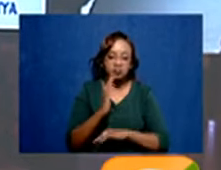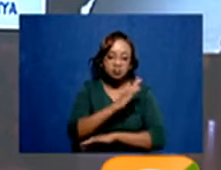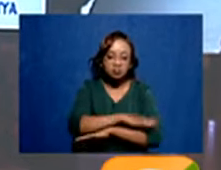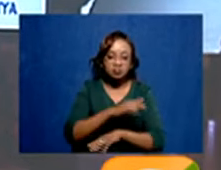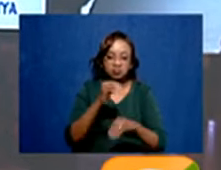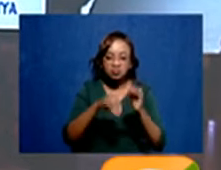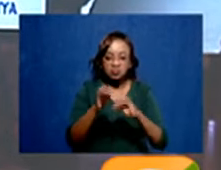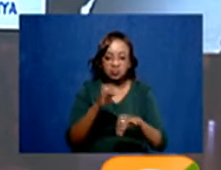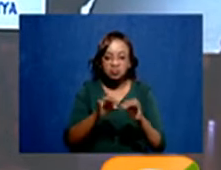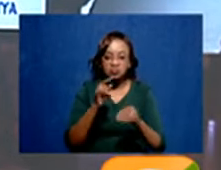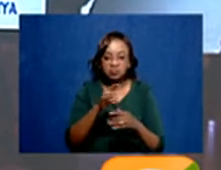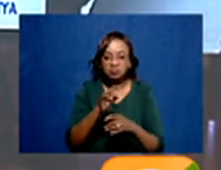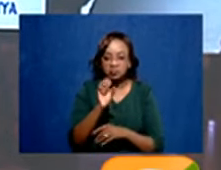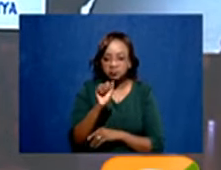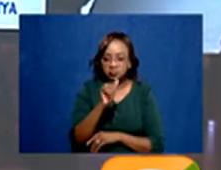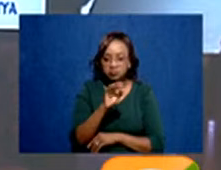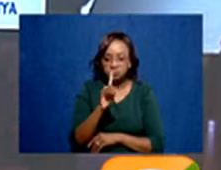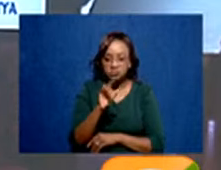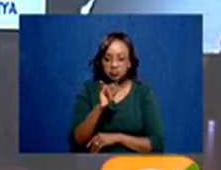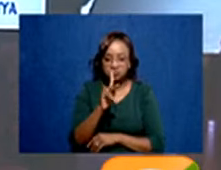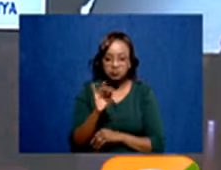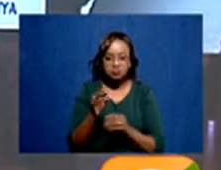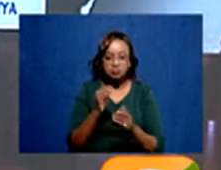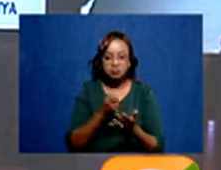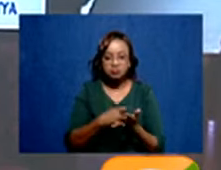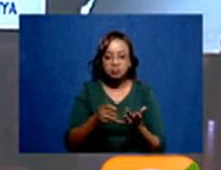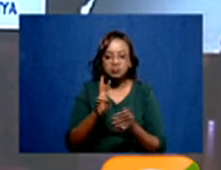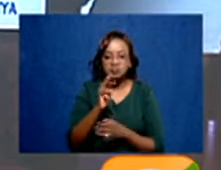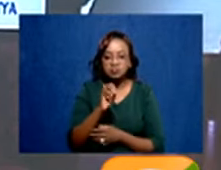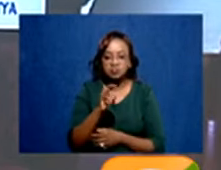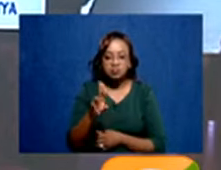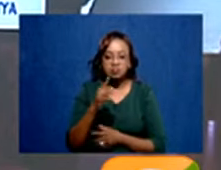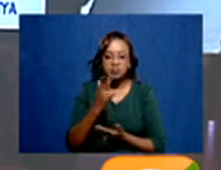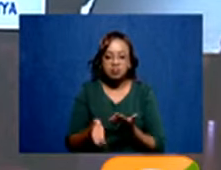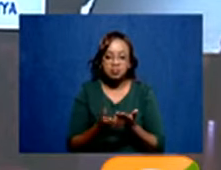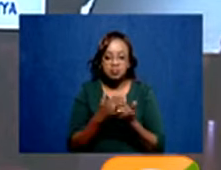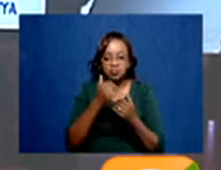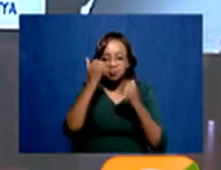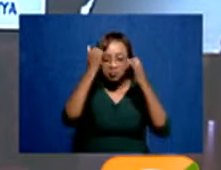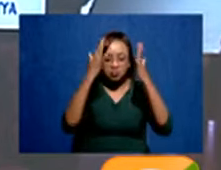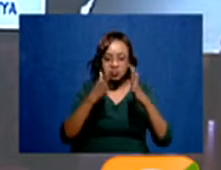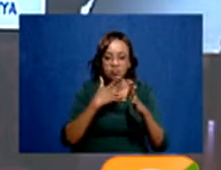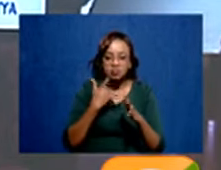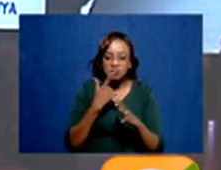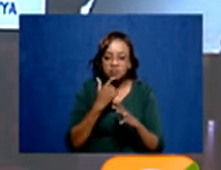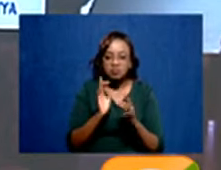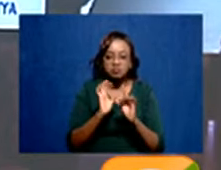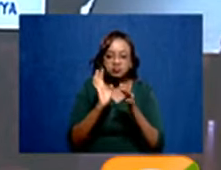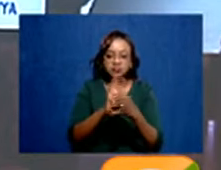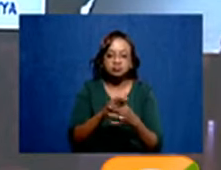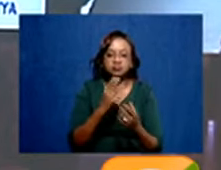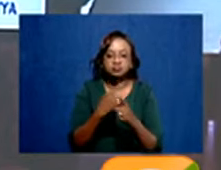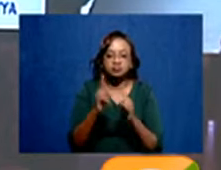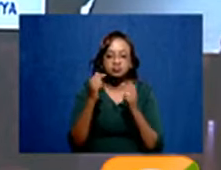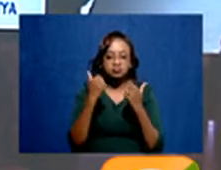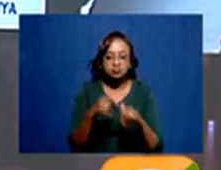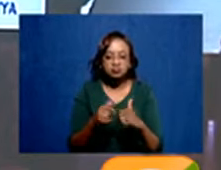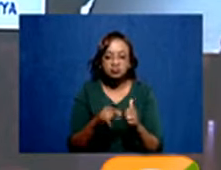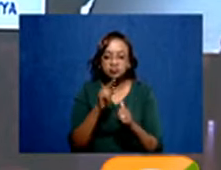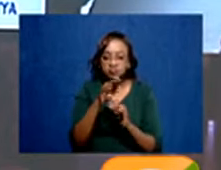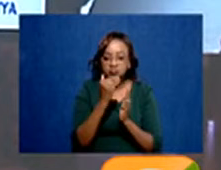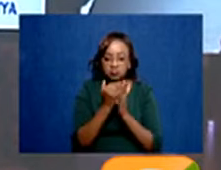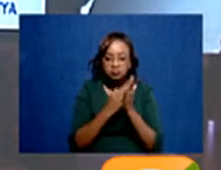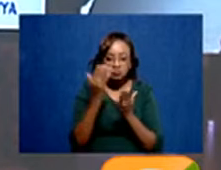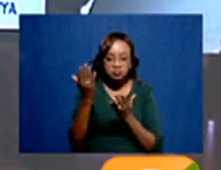have signed an MOU to fundraise to help needy students who have failed to join Form 1 due to lack of school fees. The program